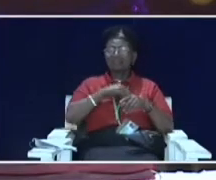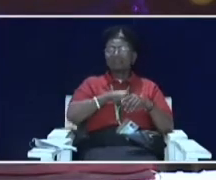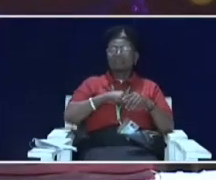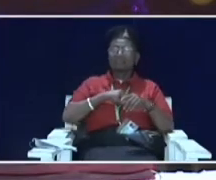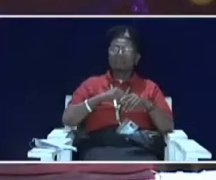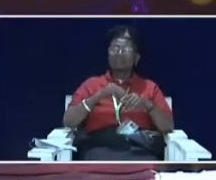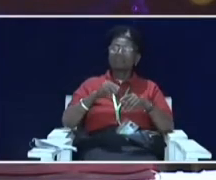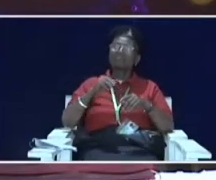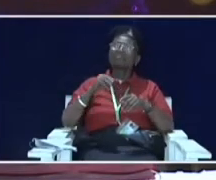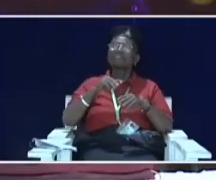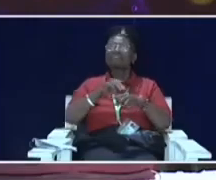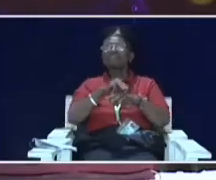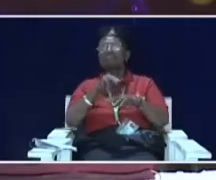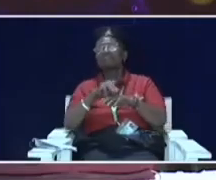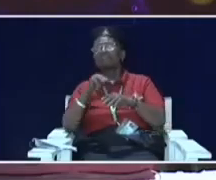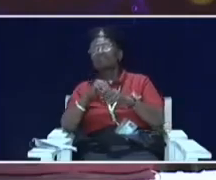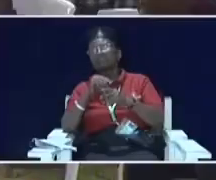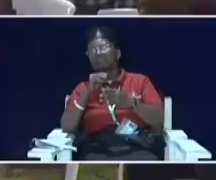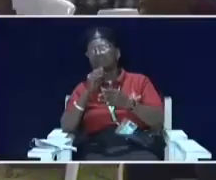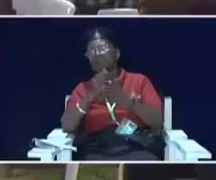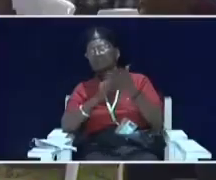In one of the places,